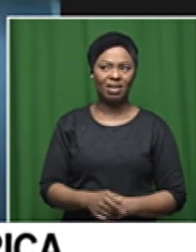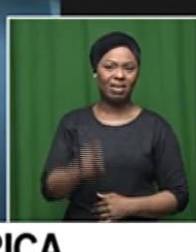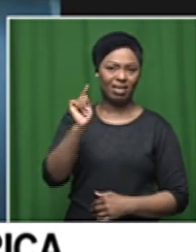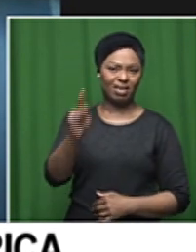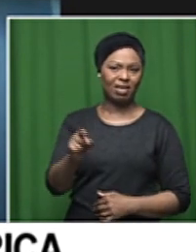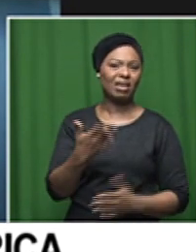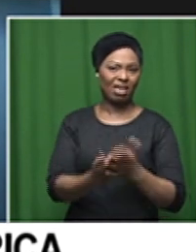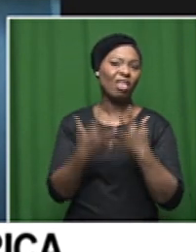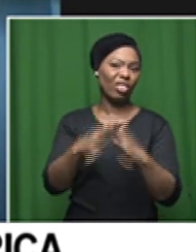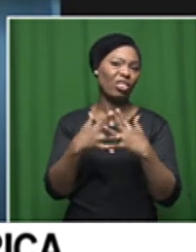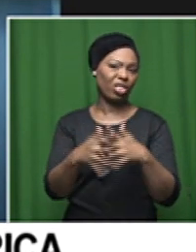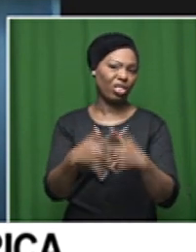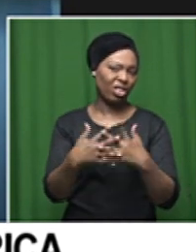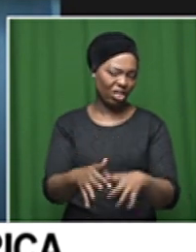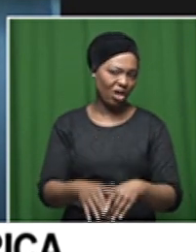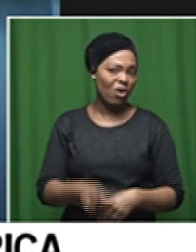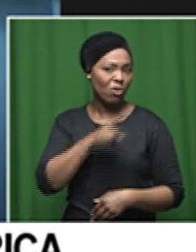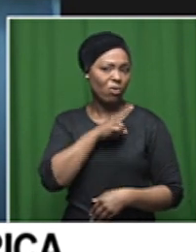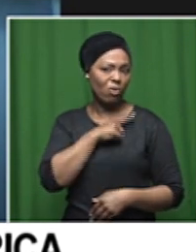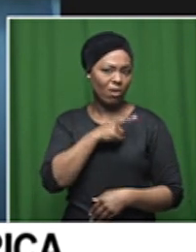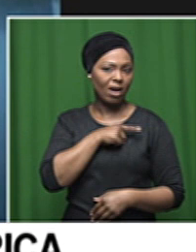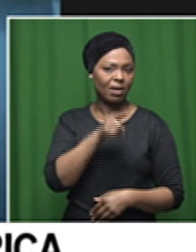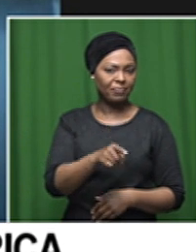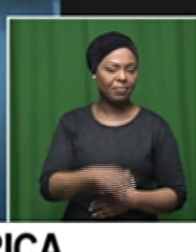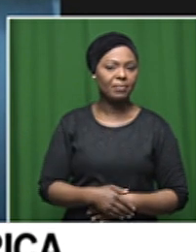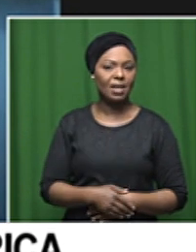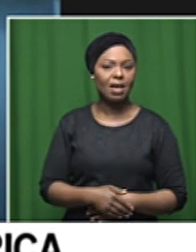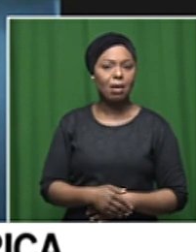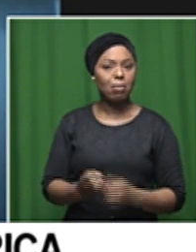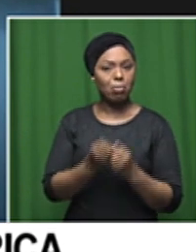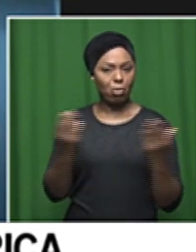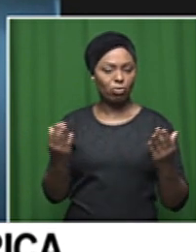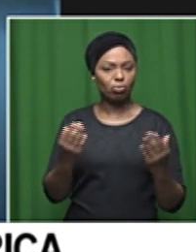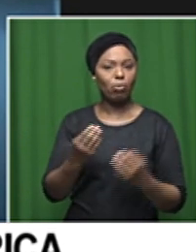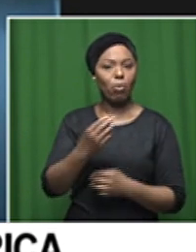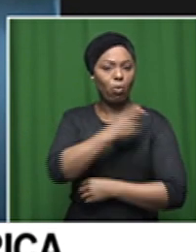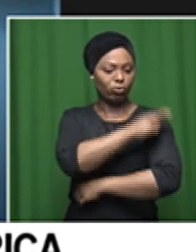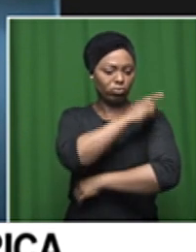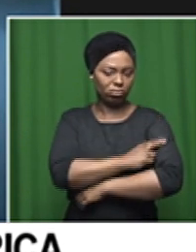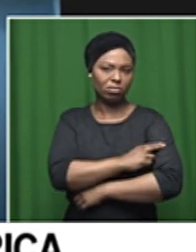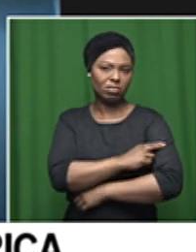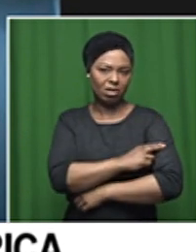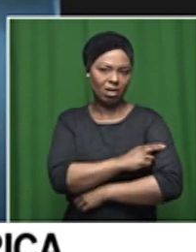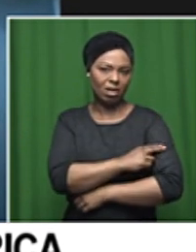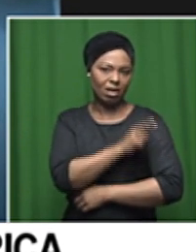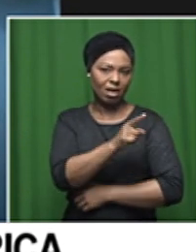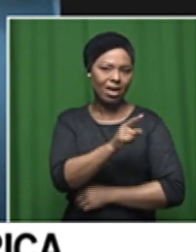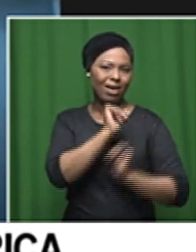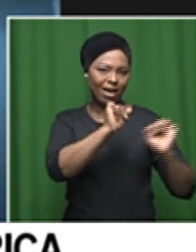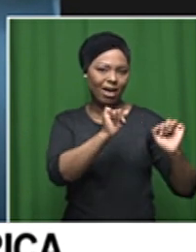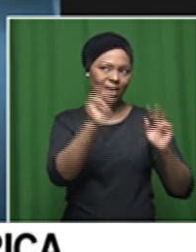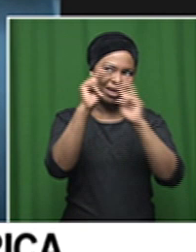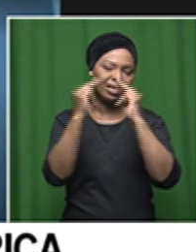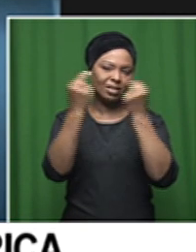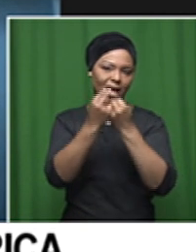create chaos because tertiary hospitals in South Africa are a national responsibility.